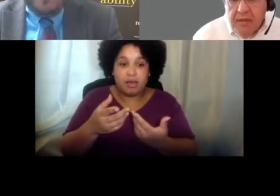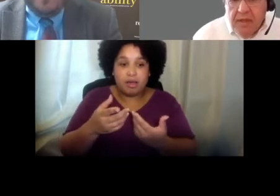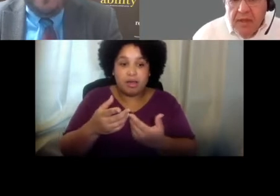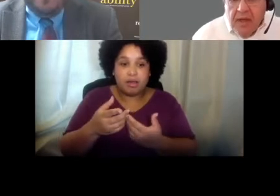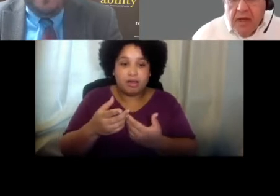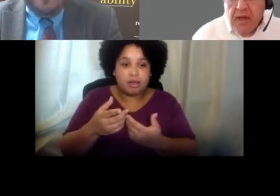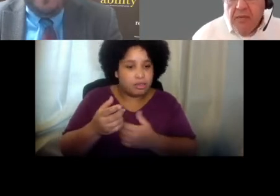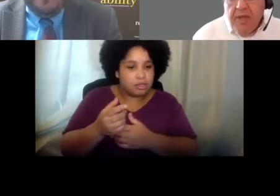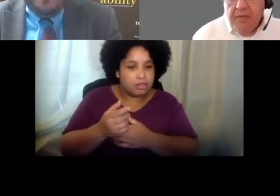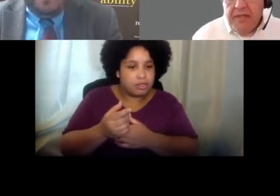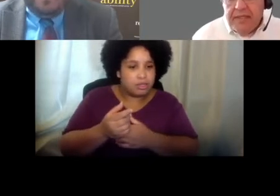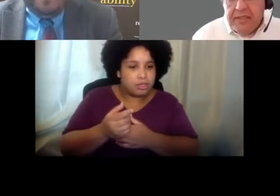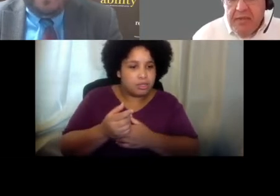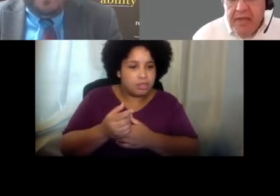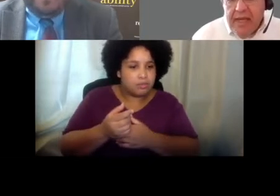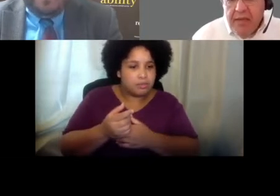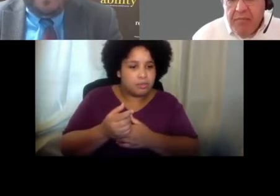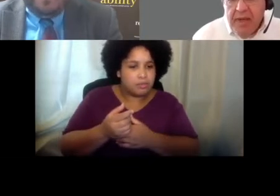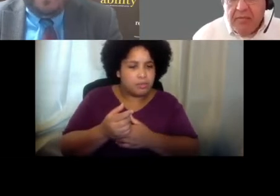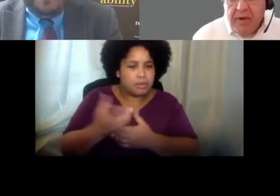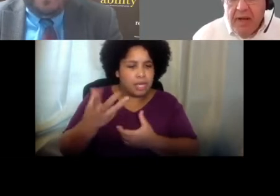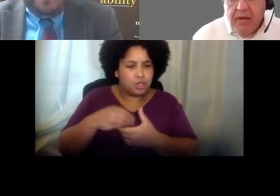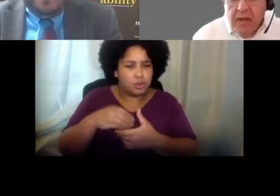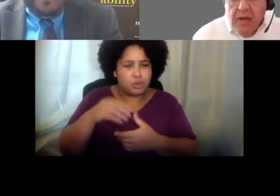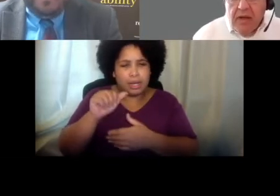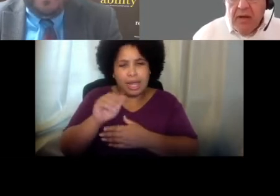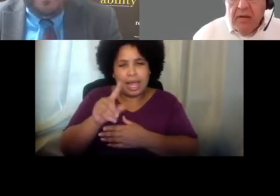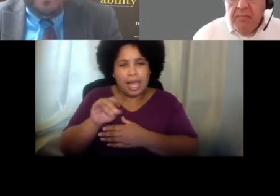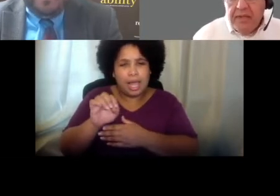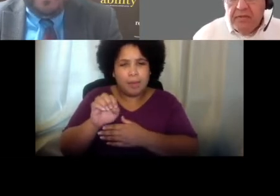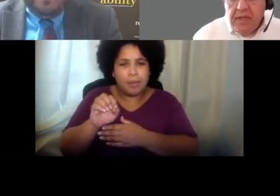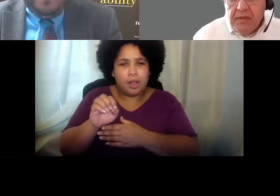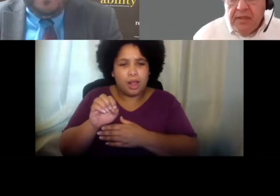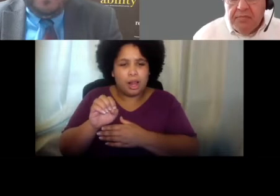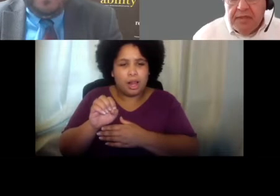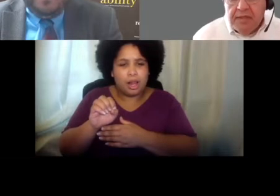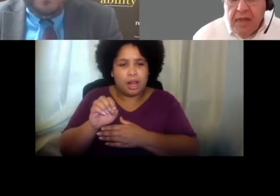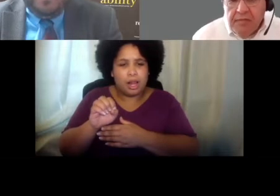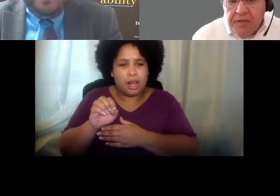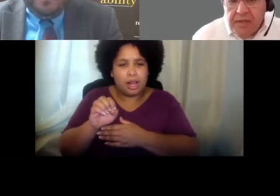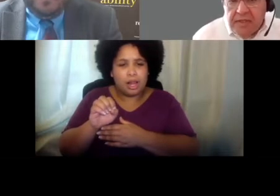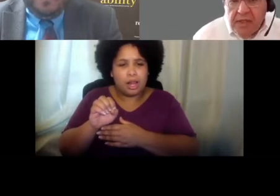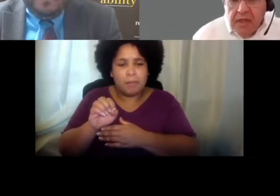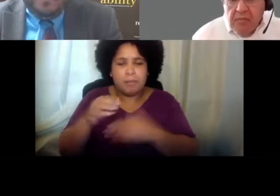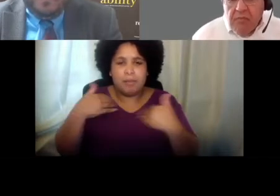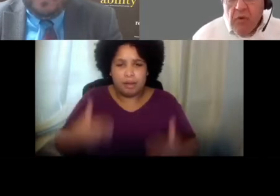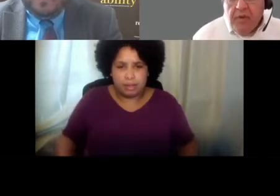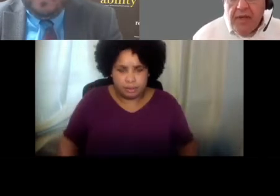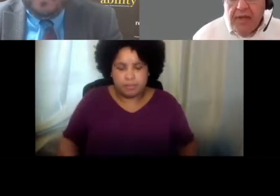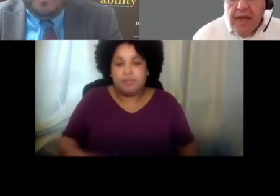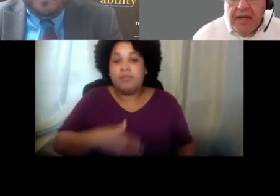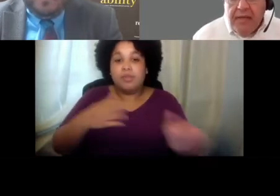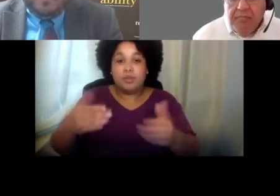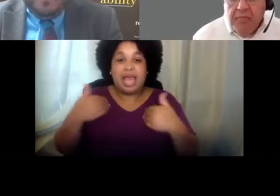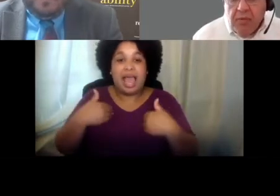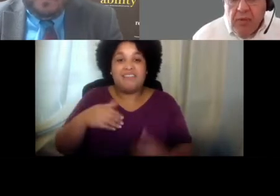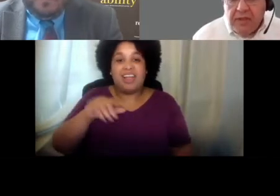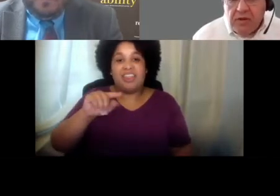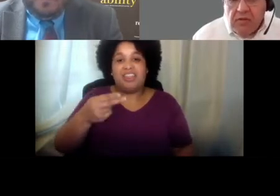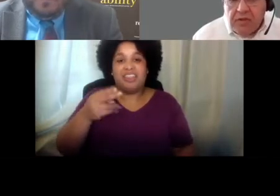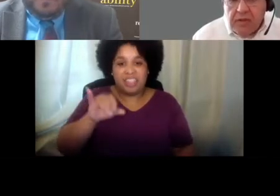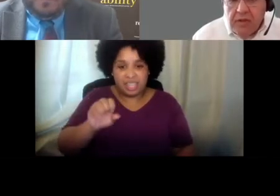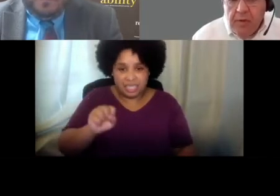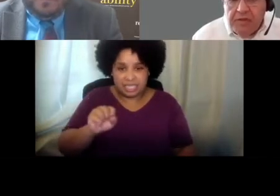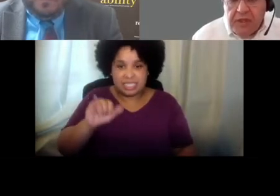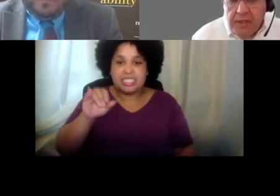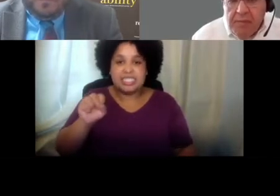do. We have a This Is Me campaign around our mental illness, mental health journeys. More than 90 employees